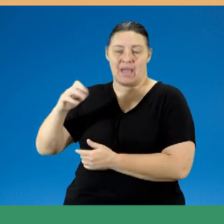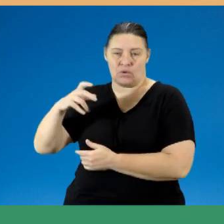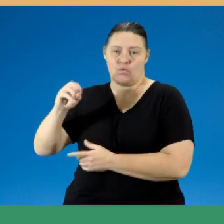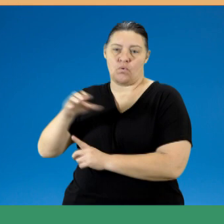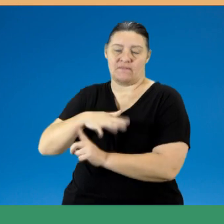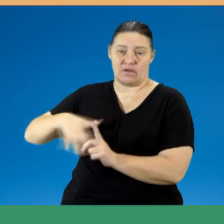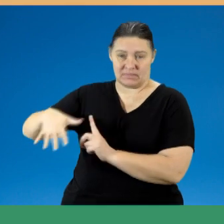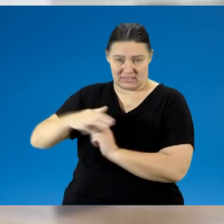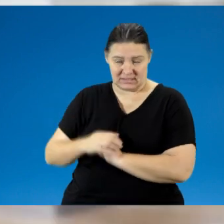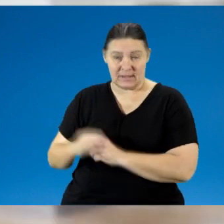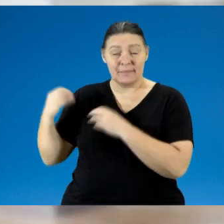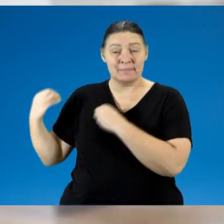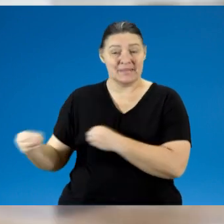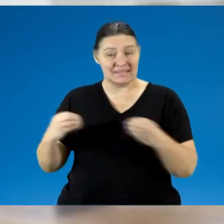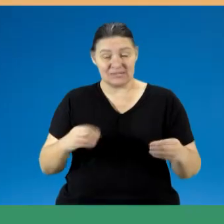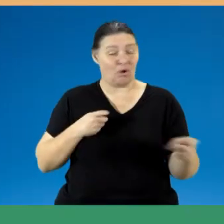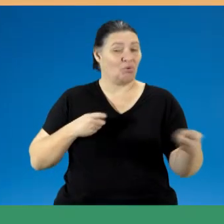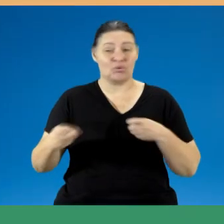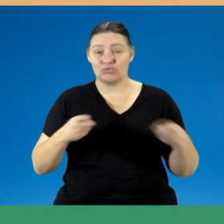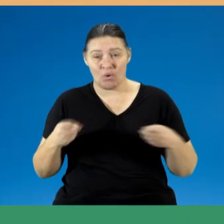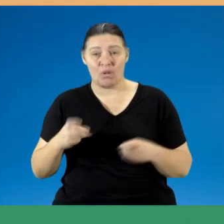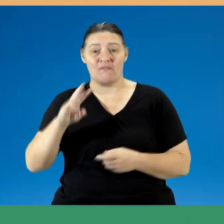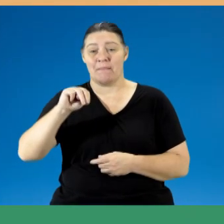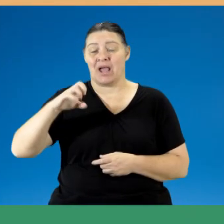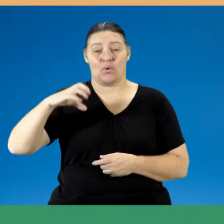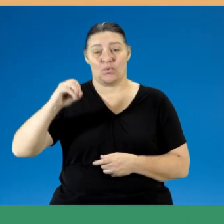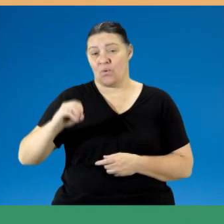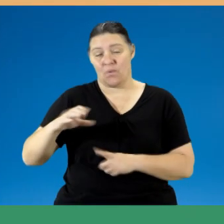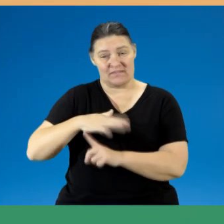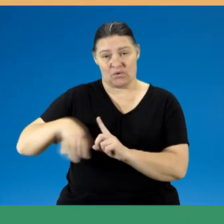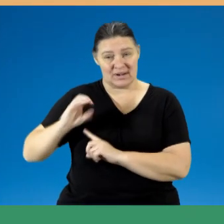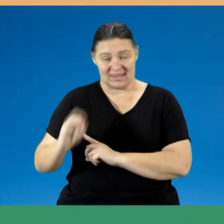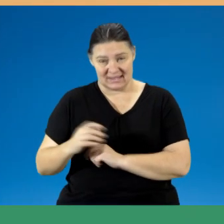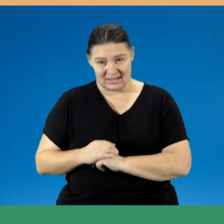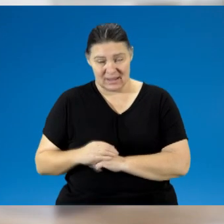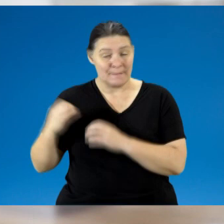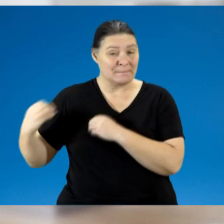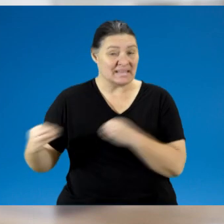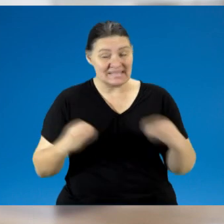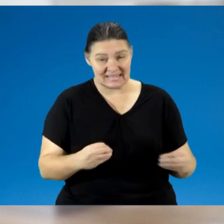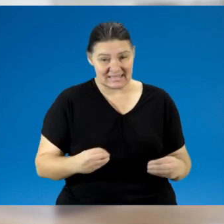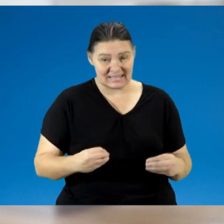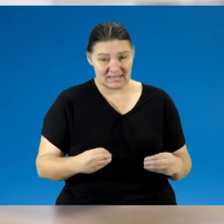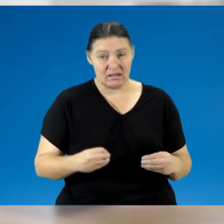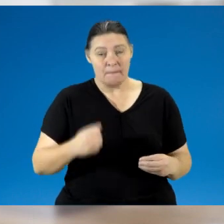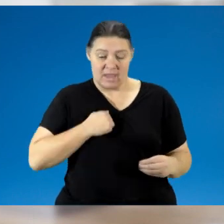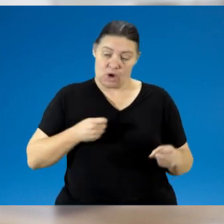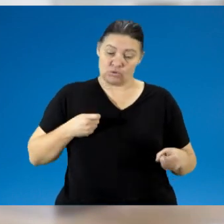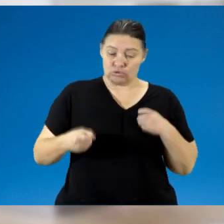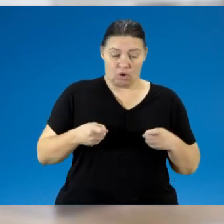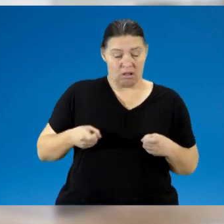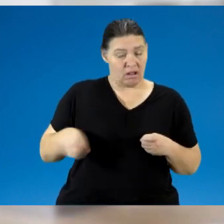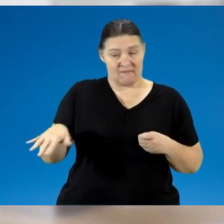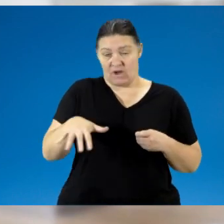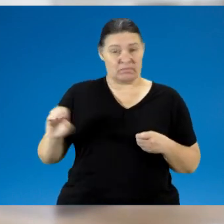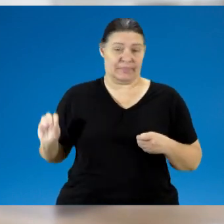macro environment. Businesses have no control over the macro environment. As a business, we don't have control